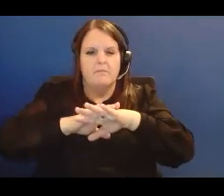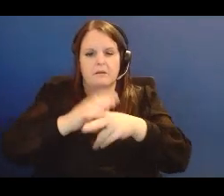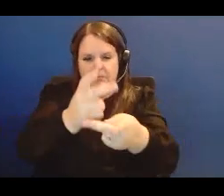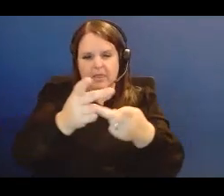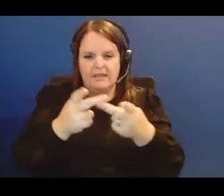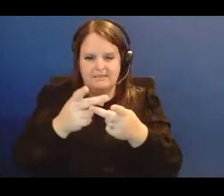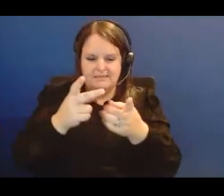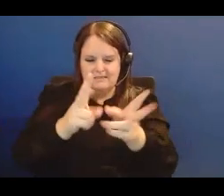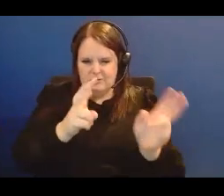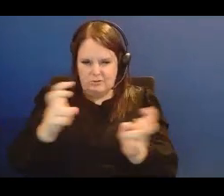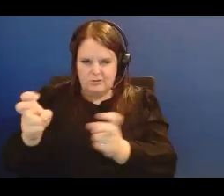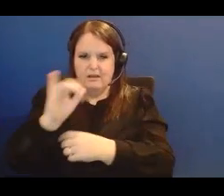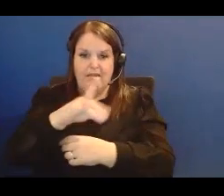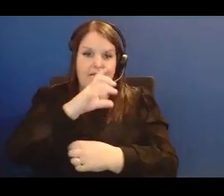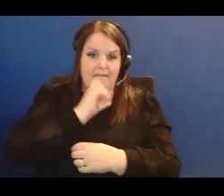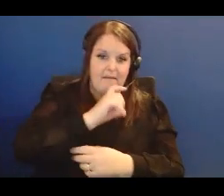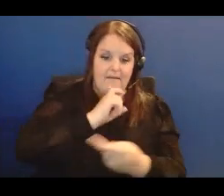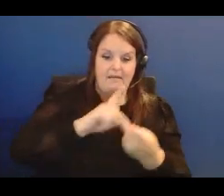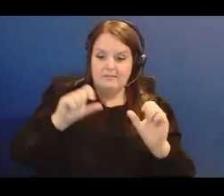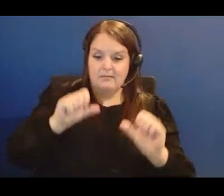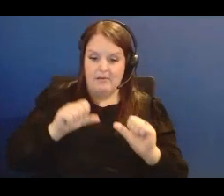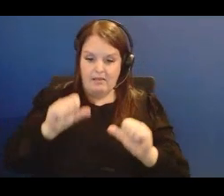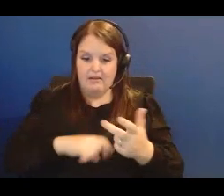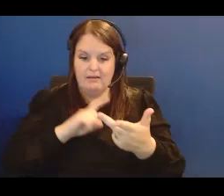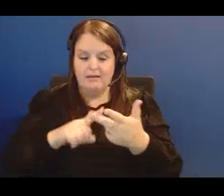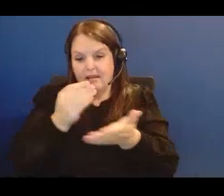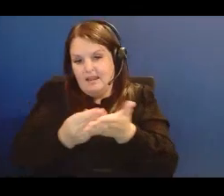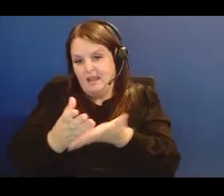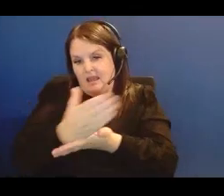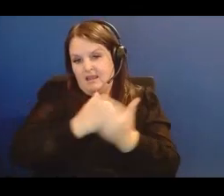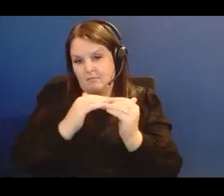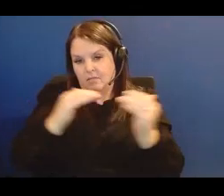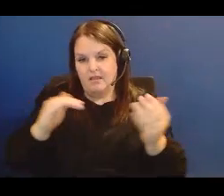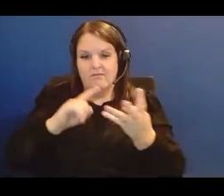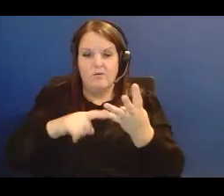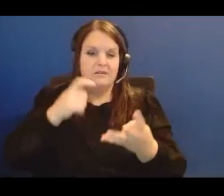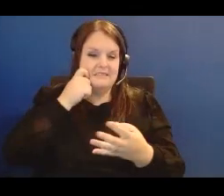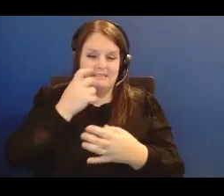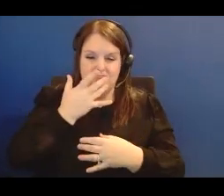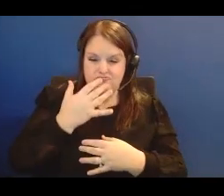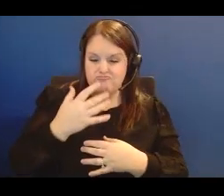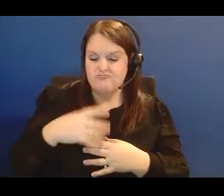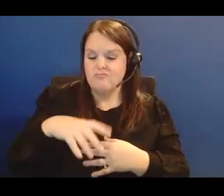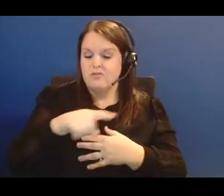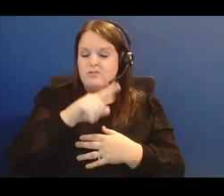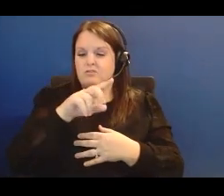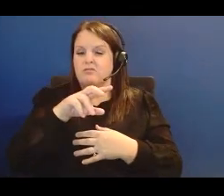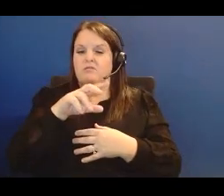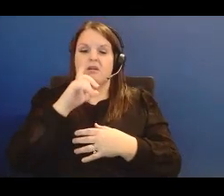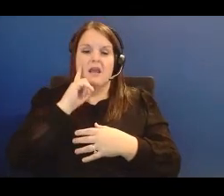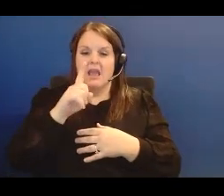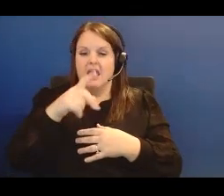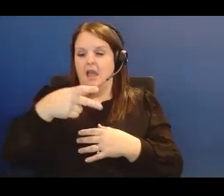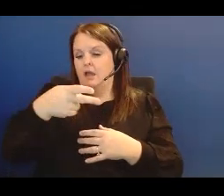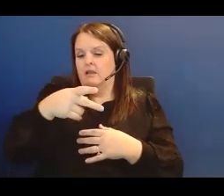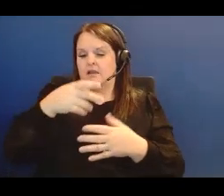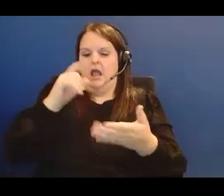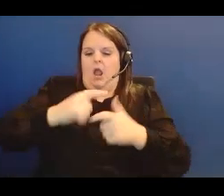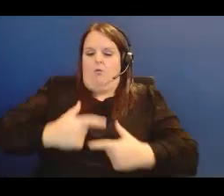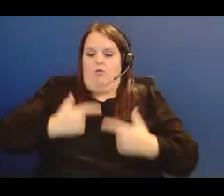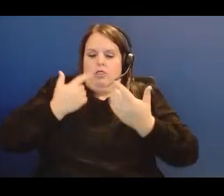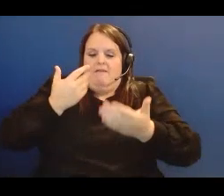factors such as age, ability, income level, race, ethnicity, and proximity to high-risk traffic zones. So it really aligns